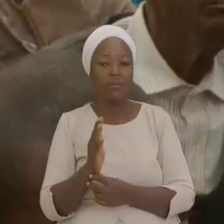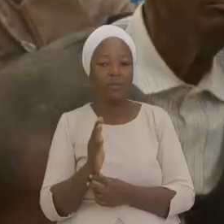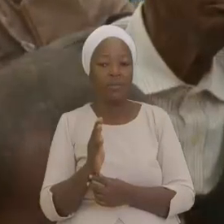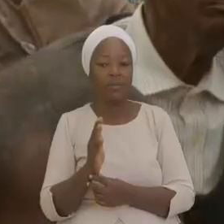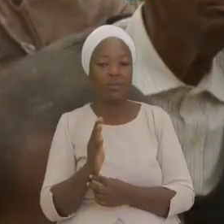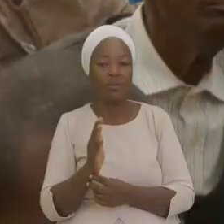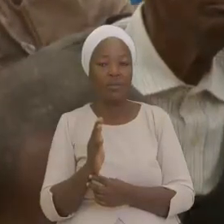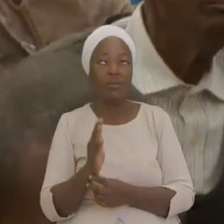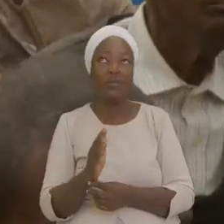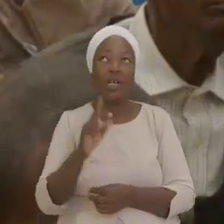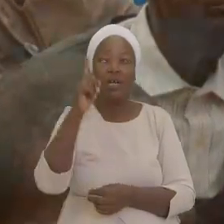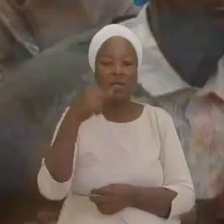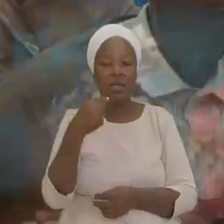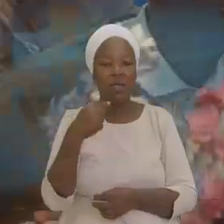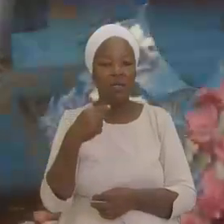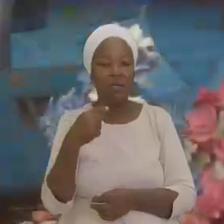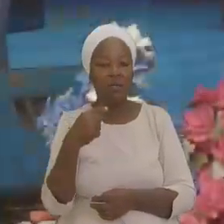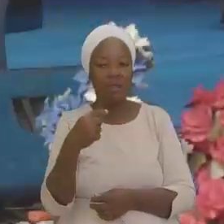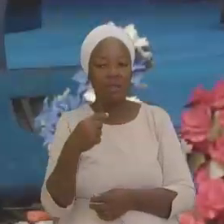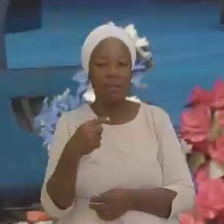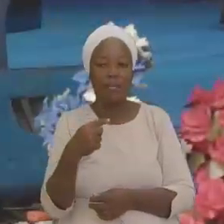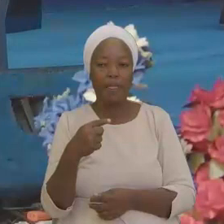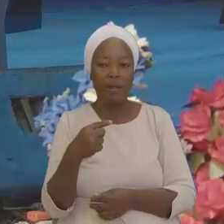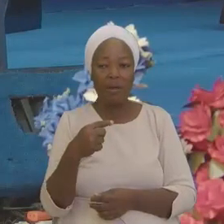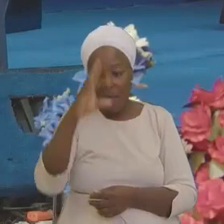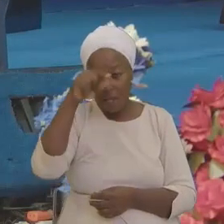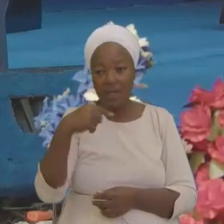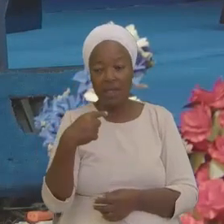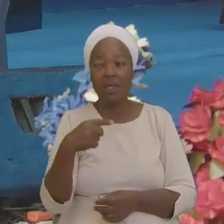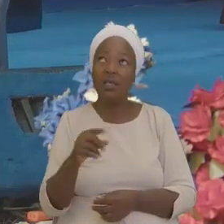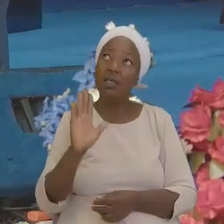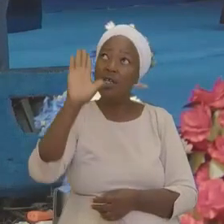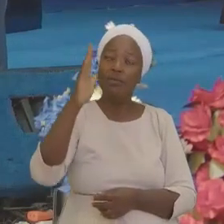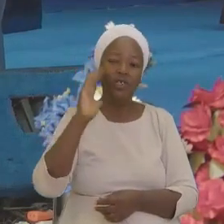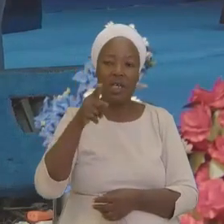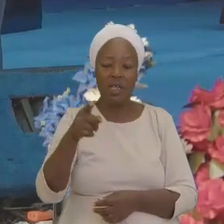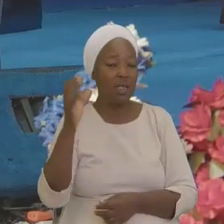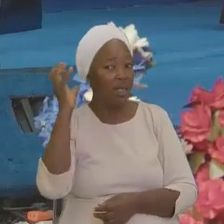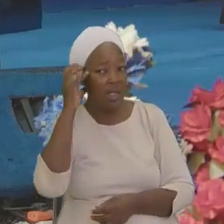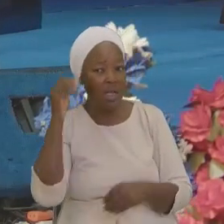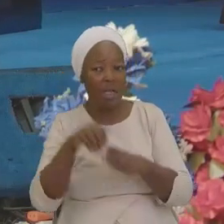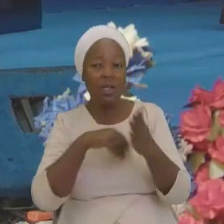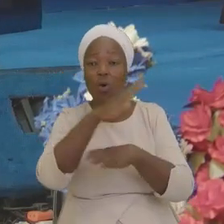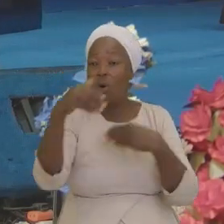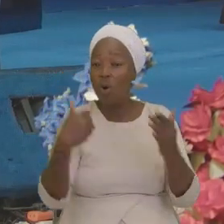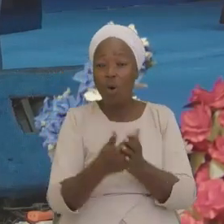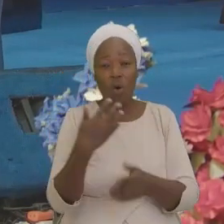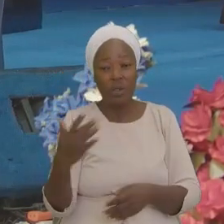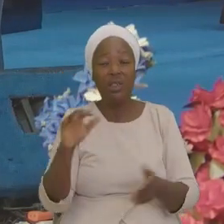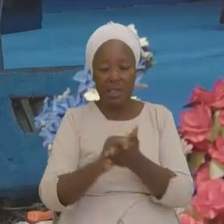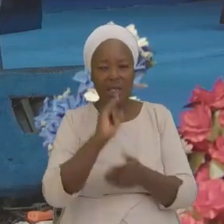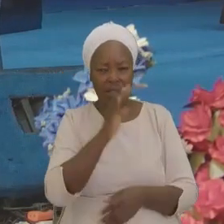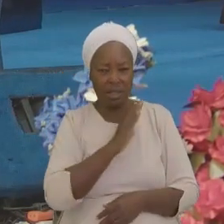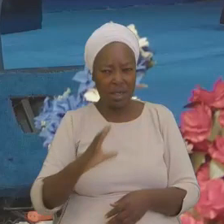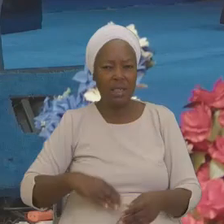He said, him shall ye hear in all things. That's Christ, that Jesus, the